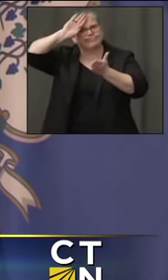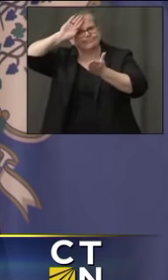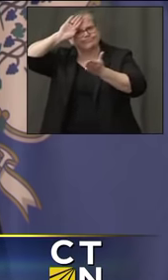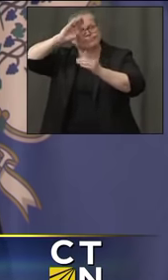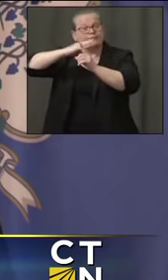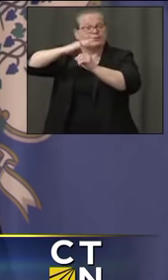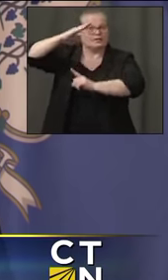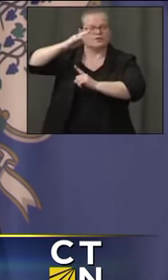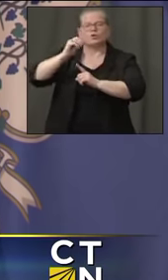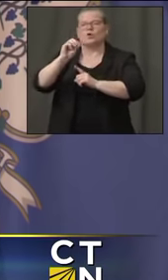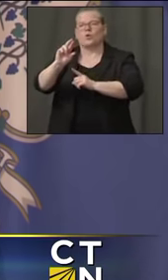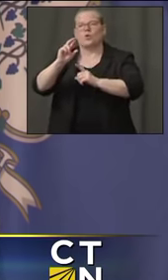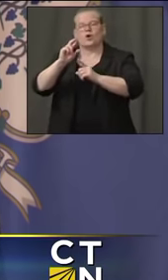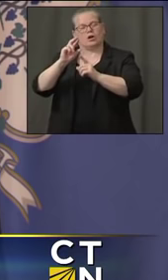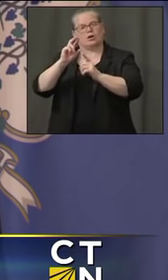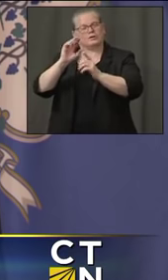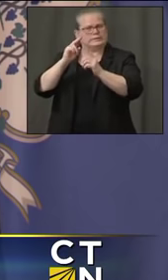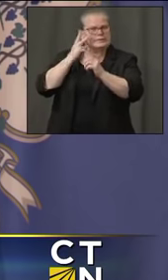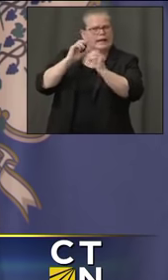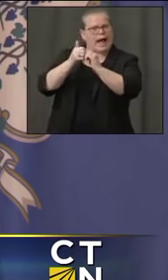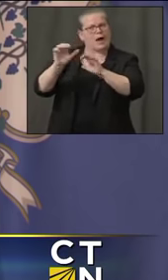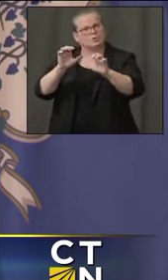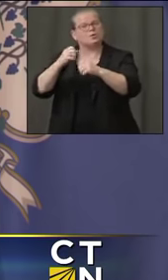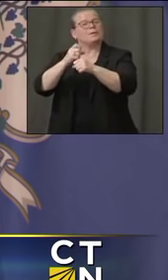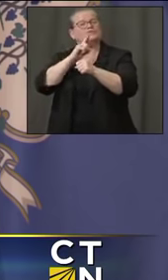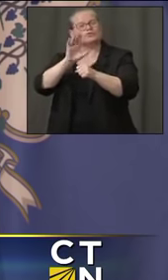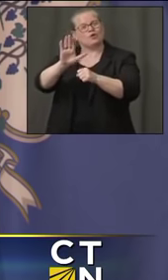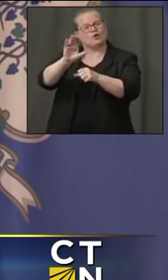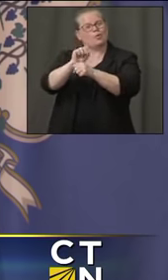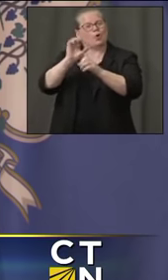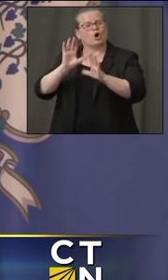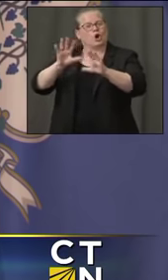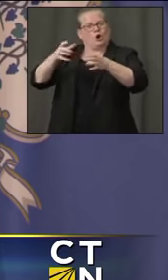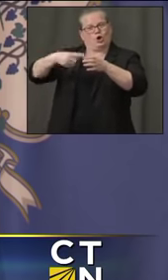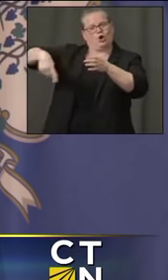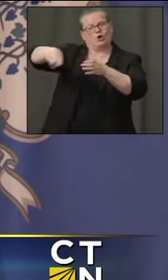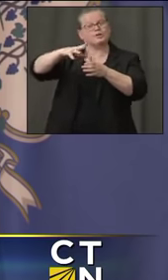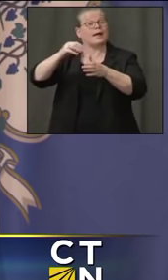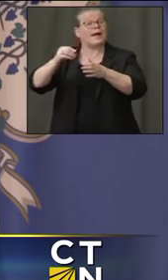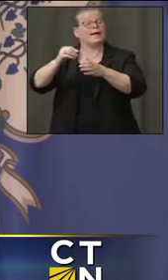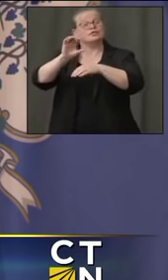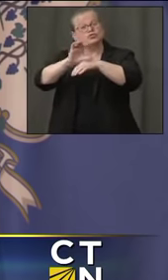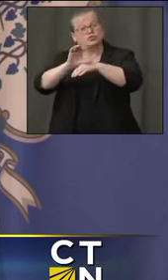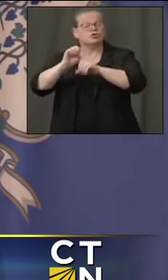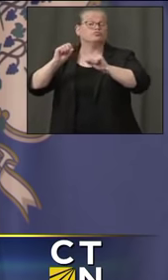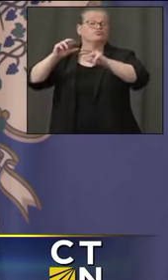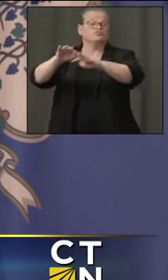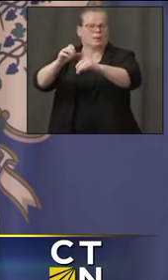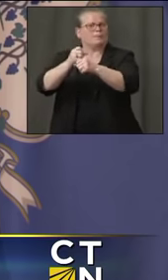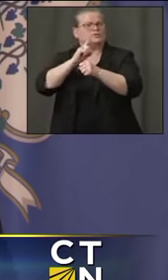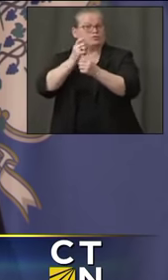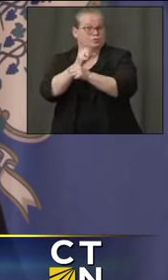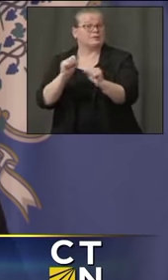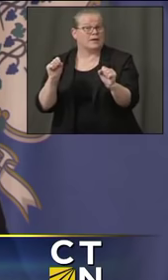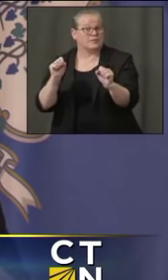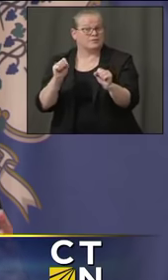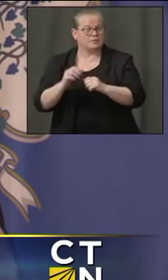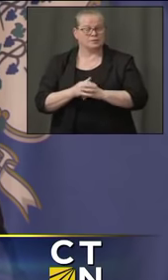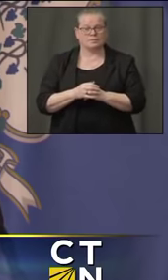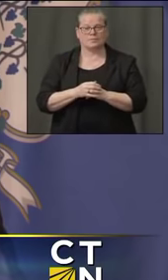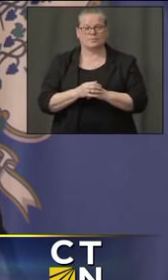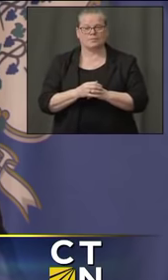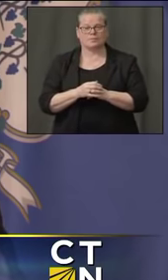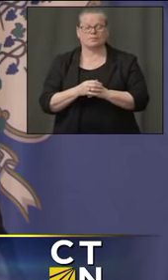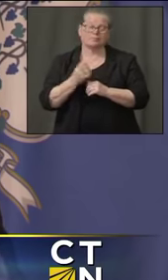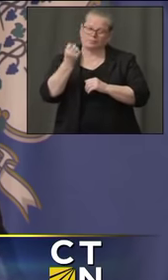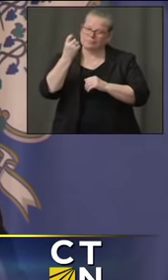flock safe. And finally, and we dwell on this a lot, is testing. And there's nothing more important as we ramp